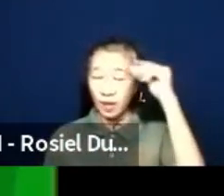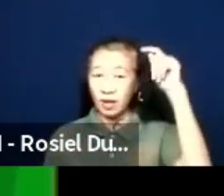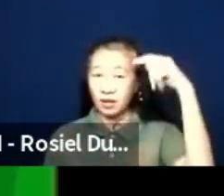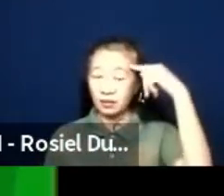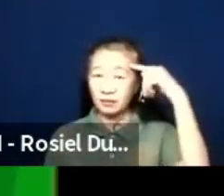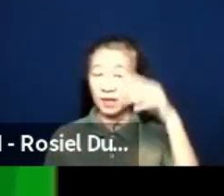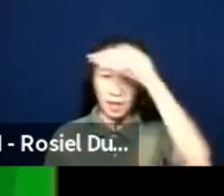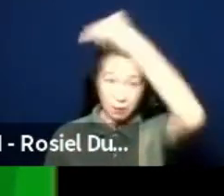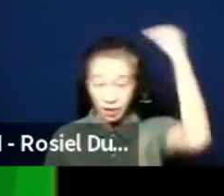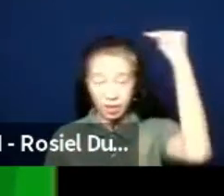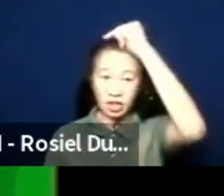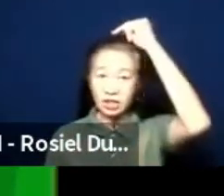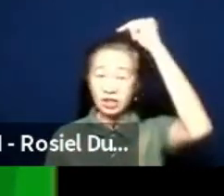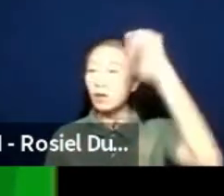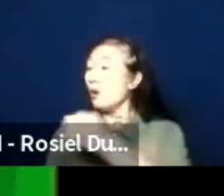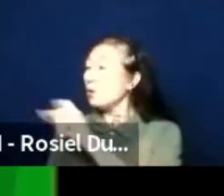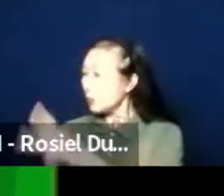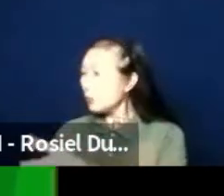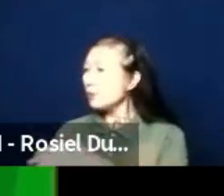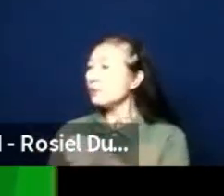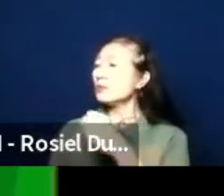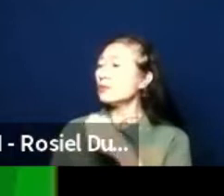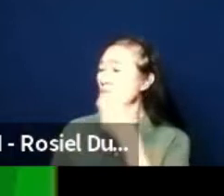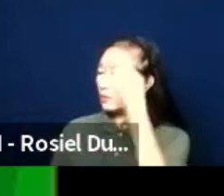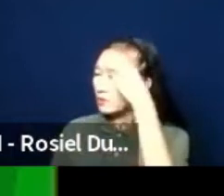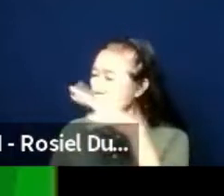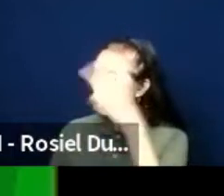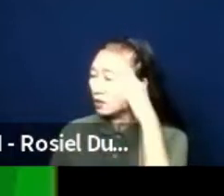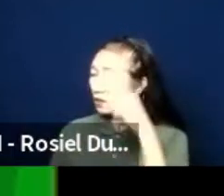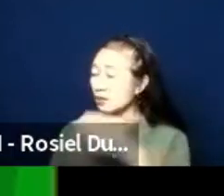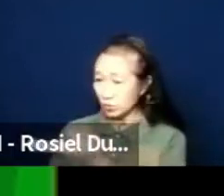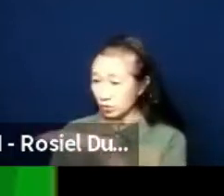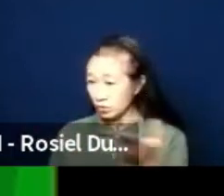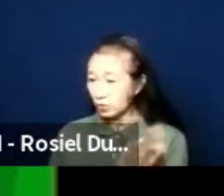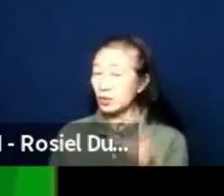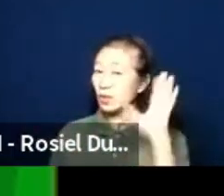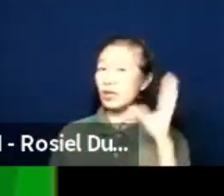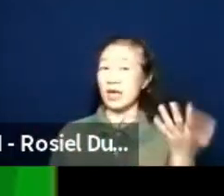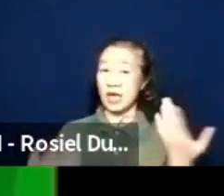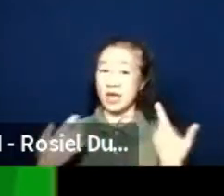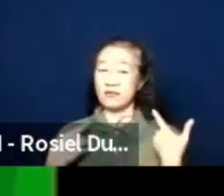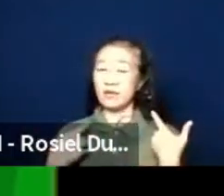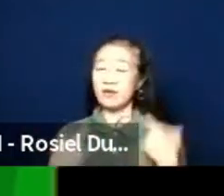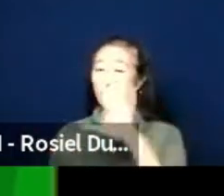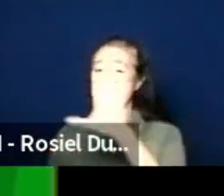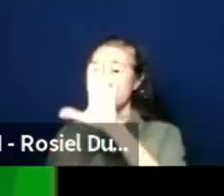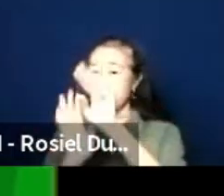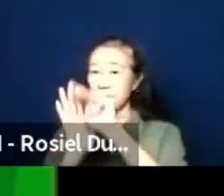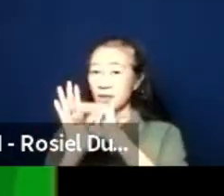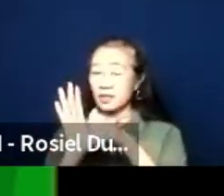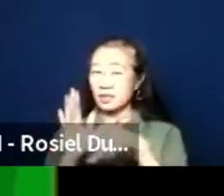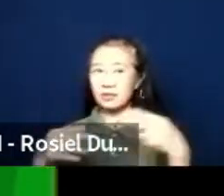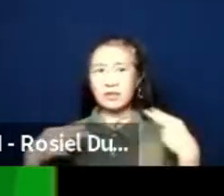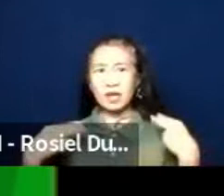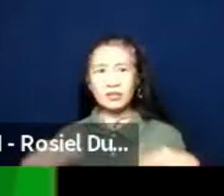Okay po, Sir Ranil. So, everybody, you heard it from Sir Ranil. We're going to have a 5-minute health